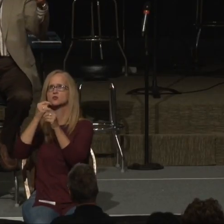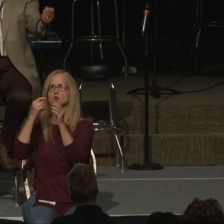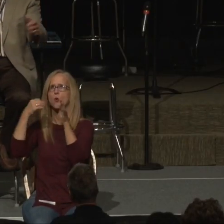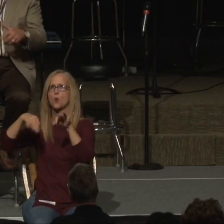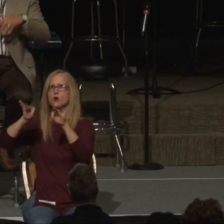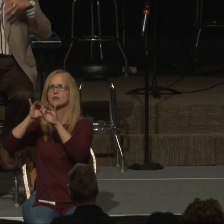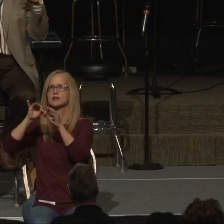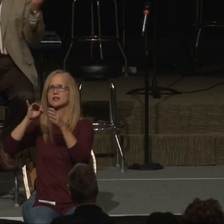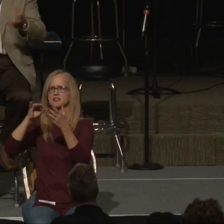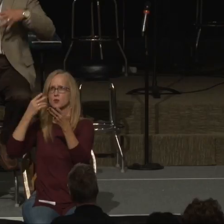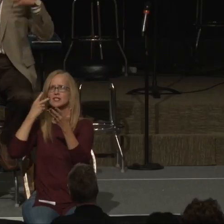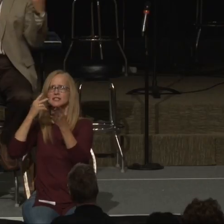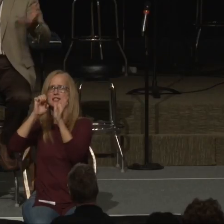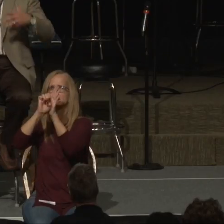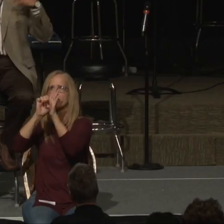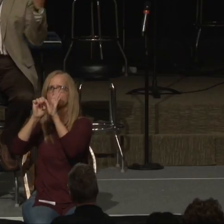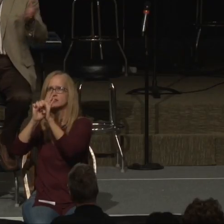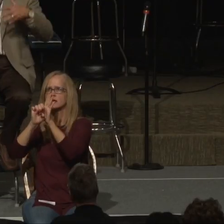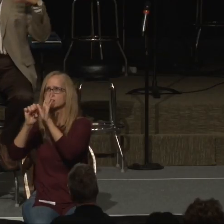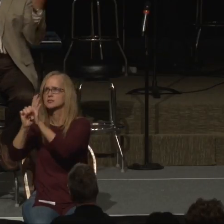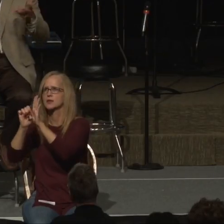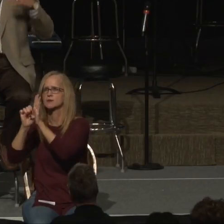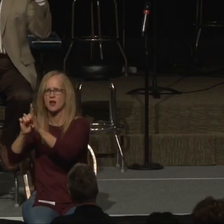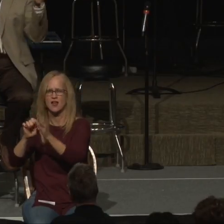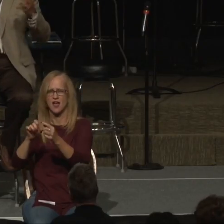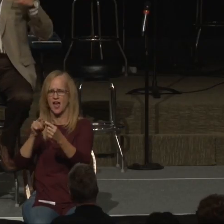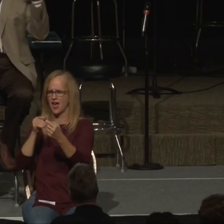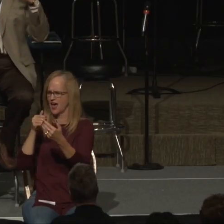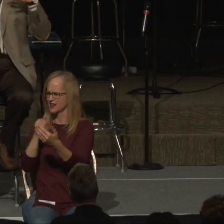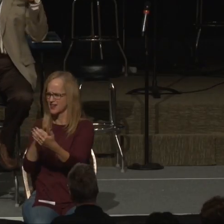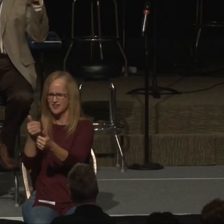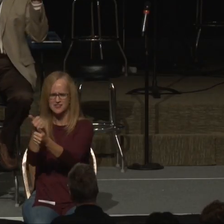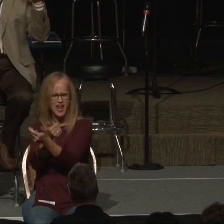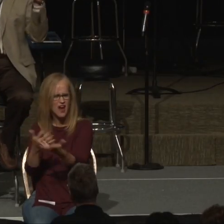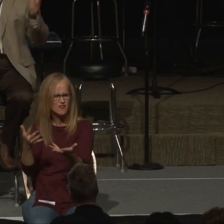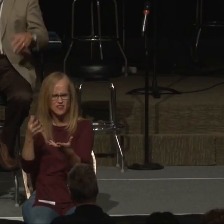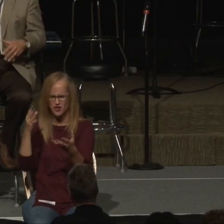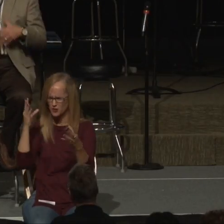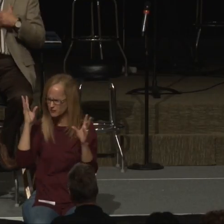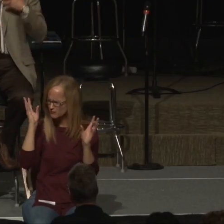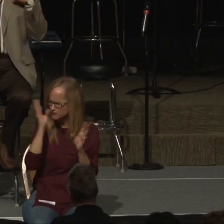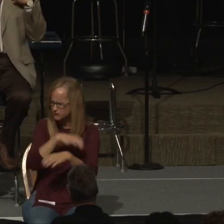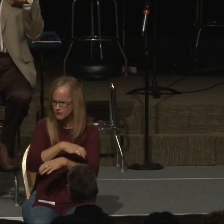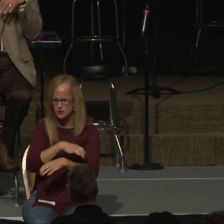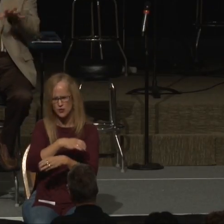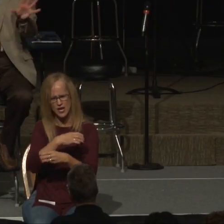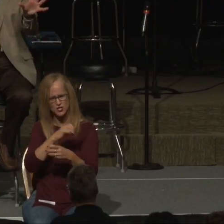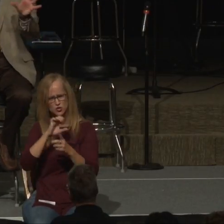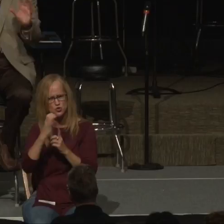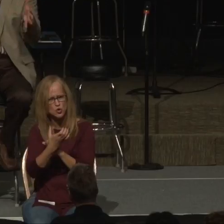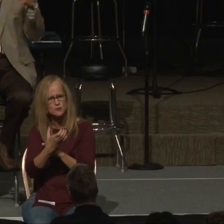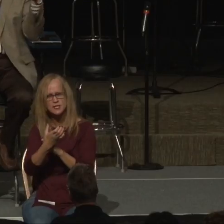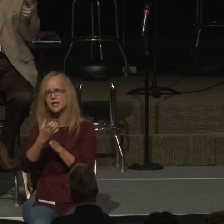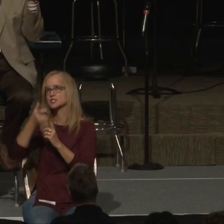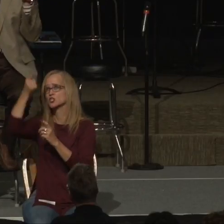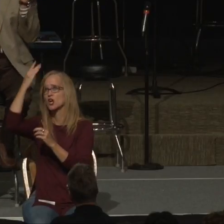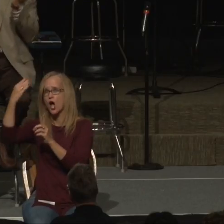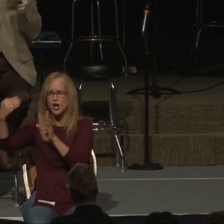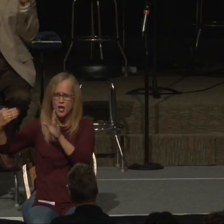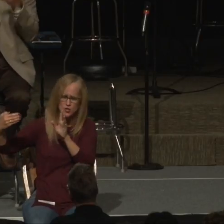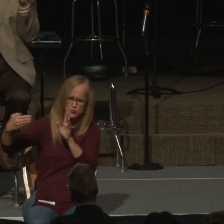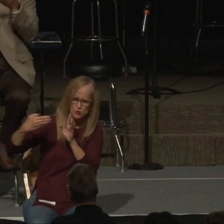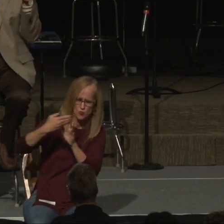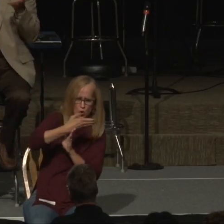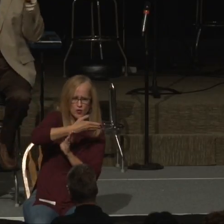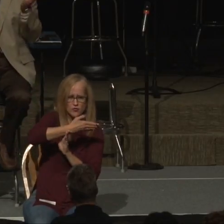after example after example how against all odds, in the most ridiculous, absurd circumstances, God has broken through and shown